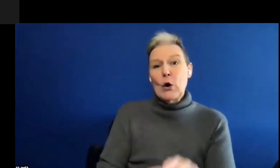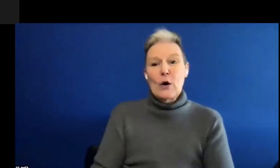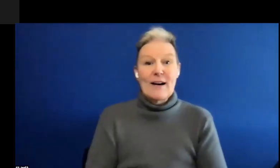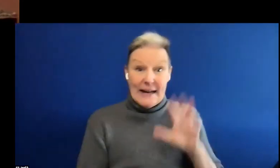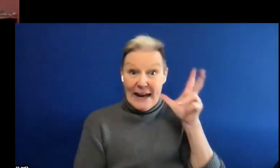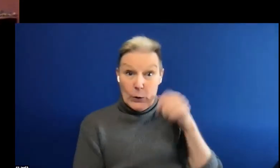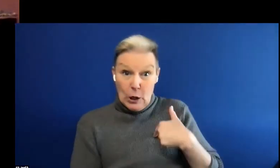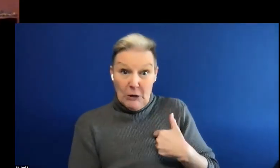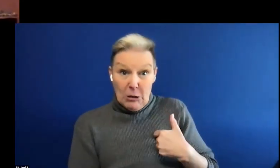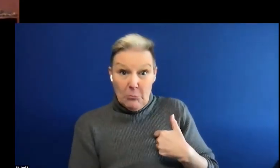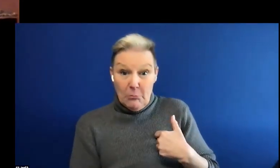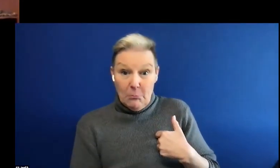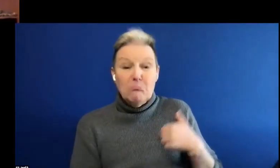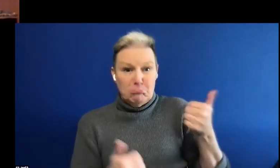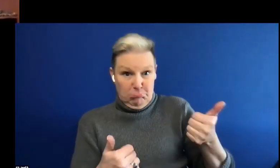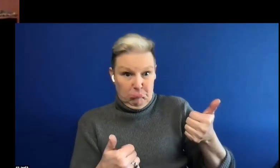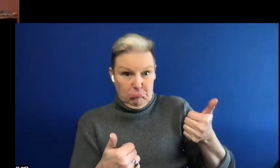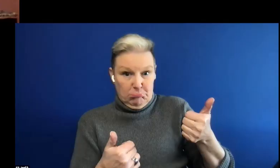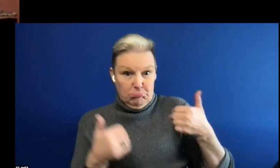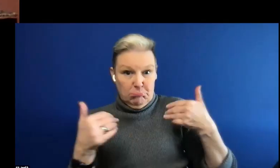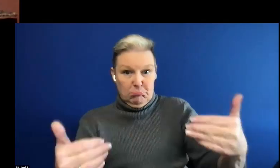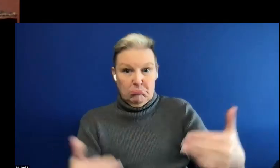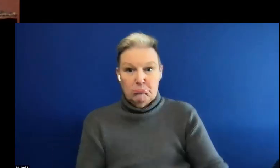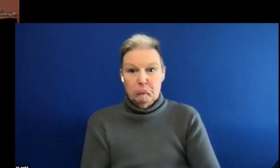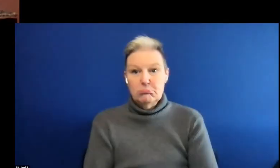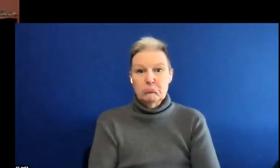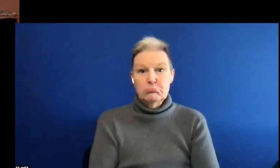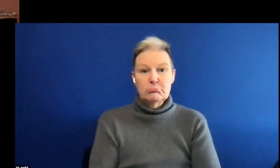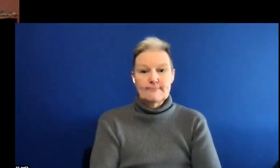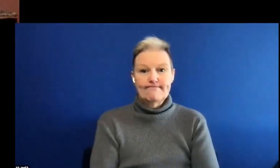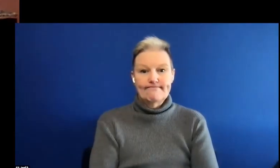Can y'all hear me? Yes, we can. Go ahead, Matthew.